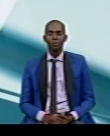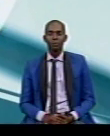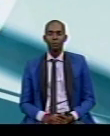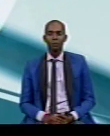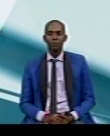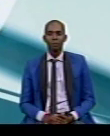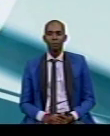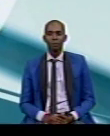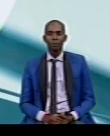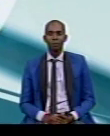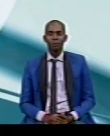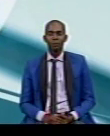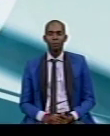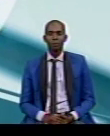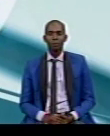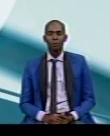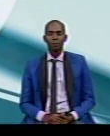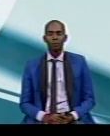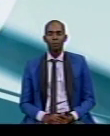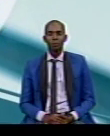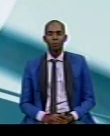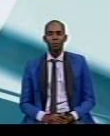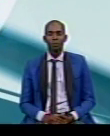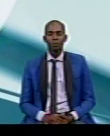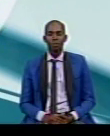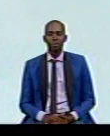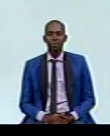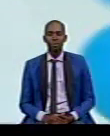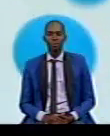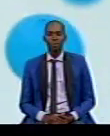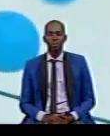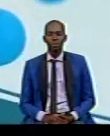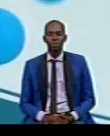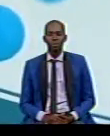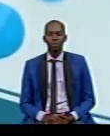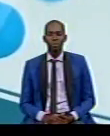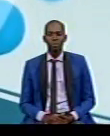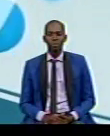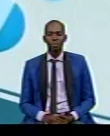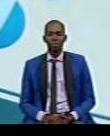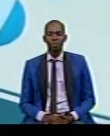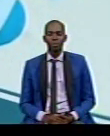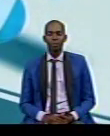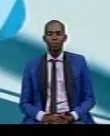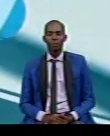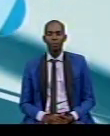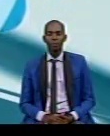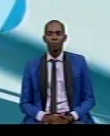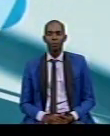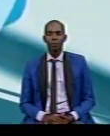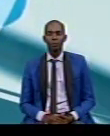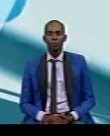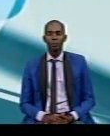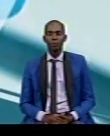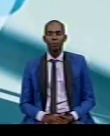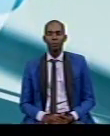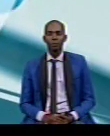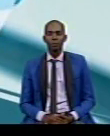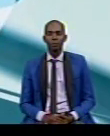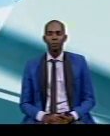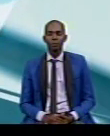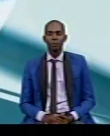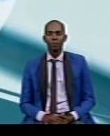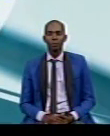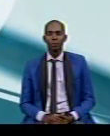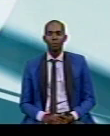unto you, confessing and forsaking their sin. Lord, I pray that your